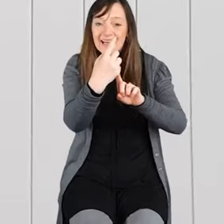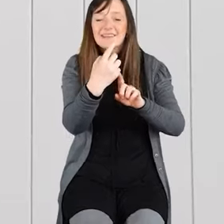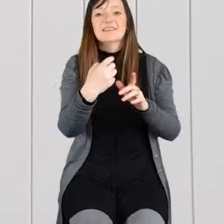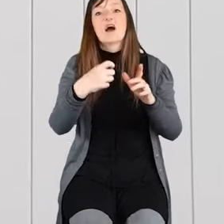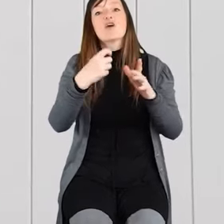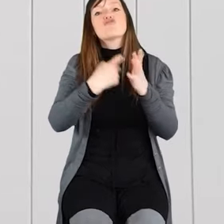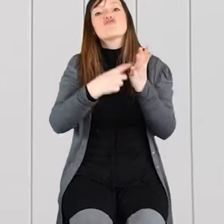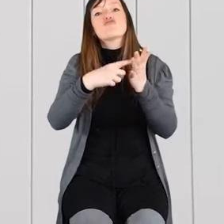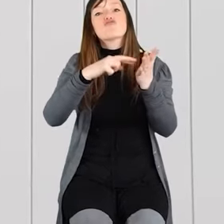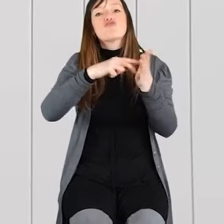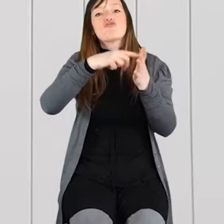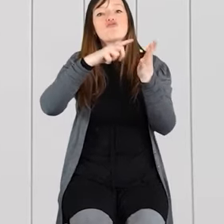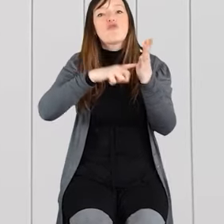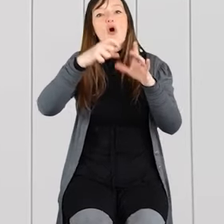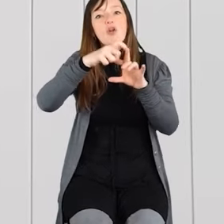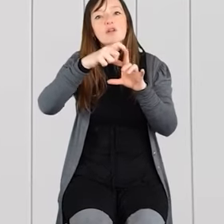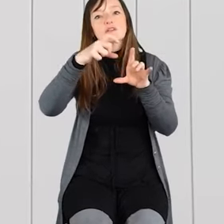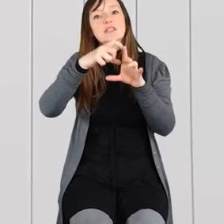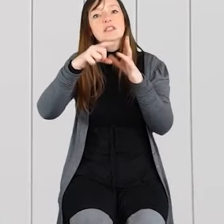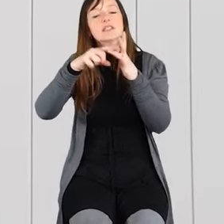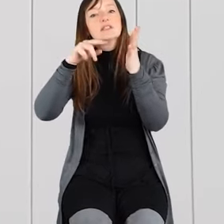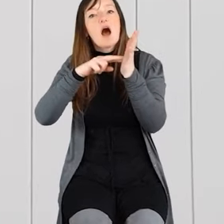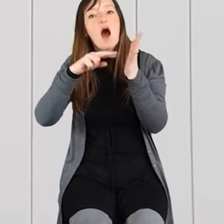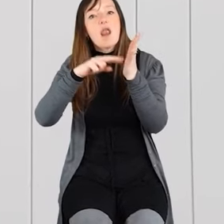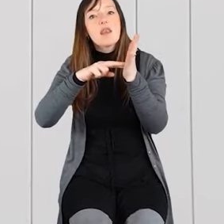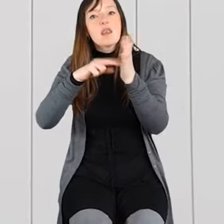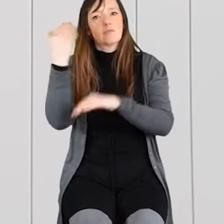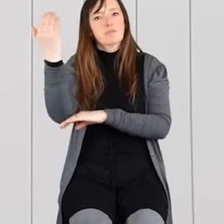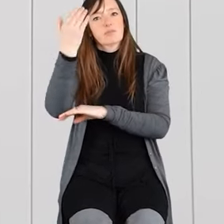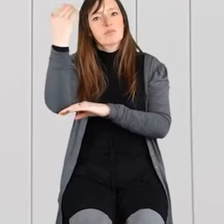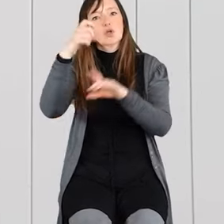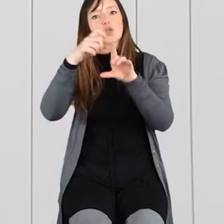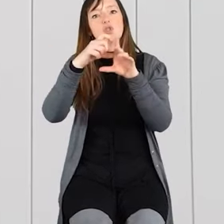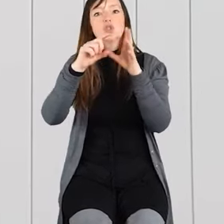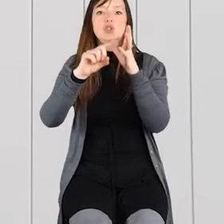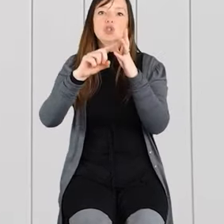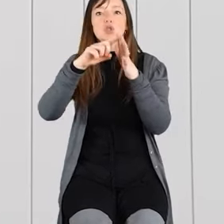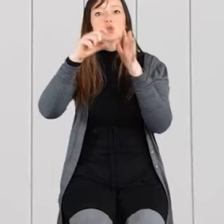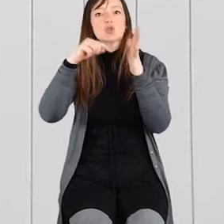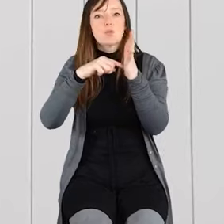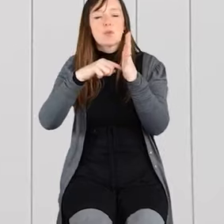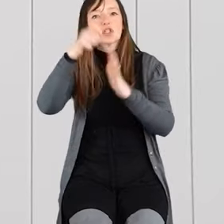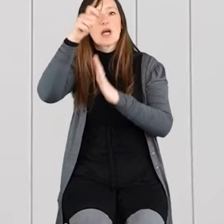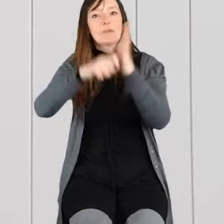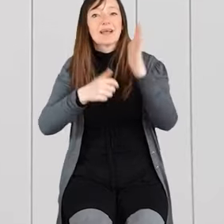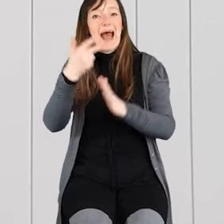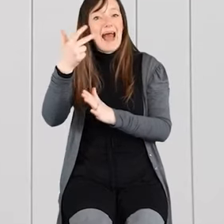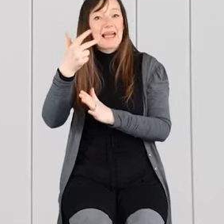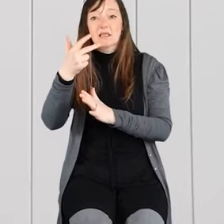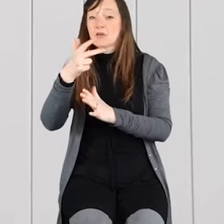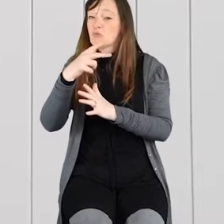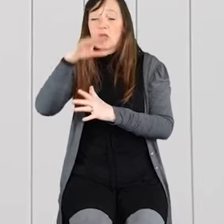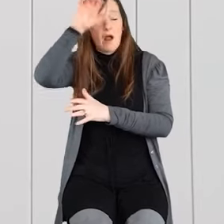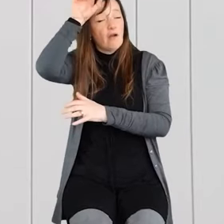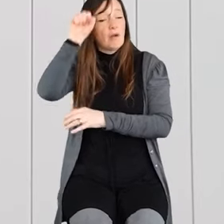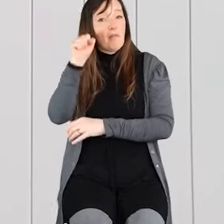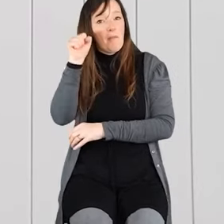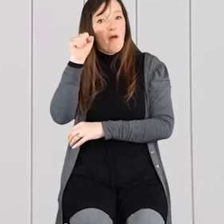convention I went to, Ronald Dunn spoke from Deuteronomy 8 with a message that has stayed with me almost 40